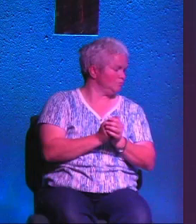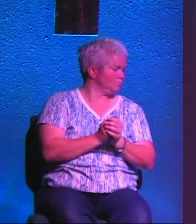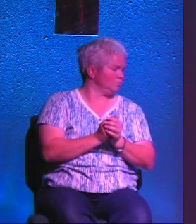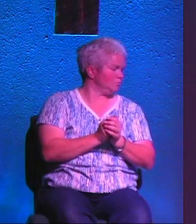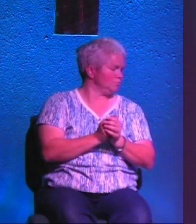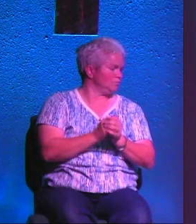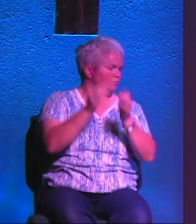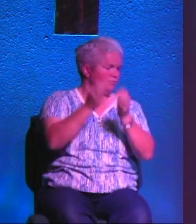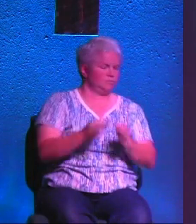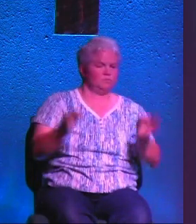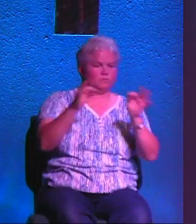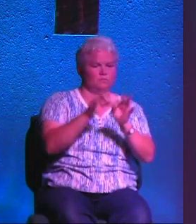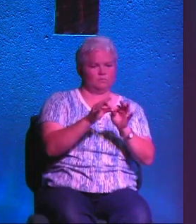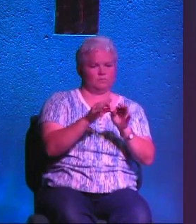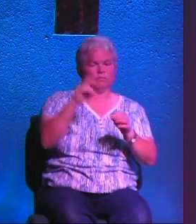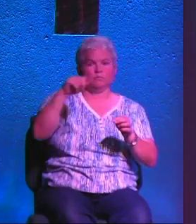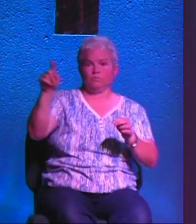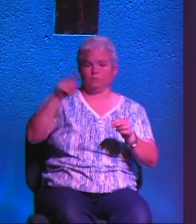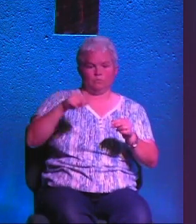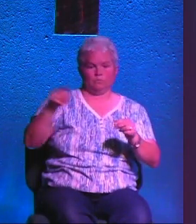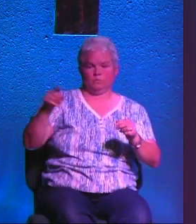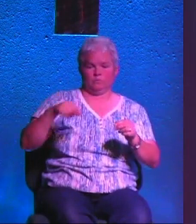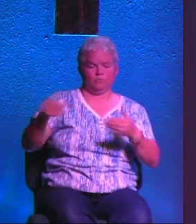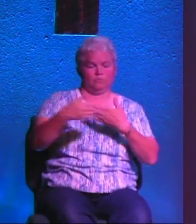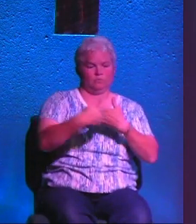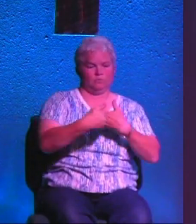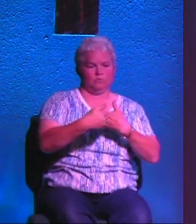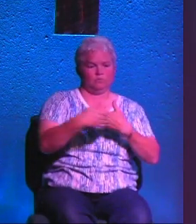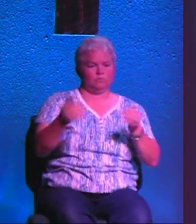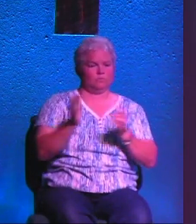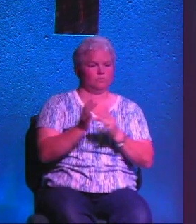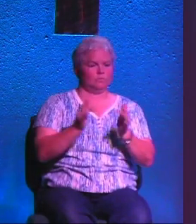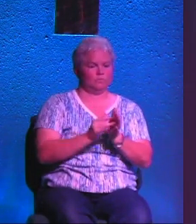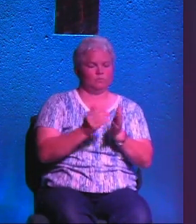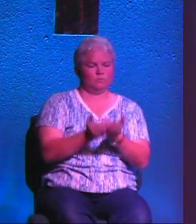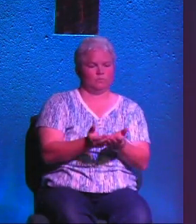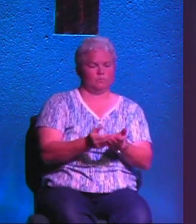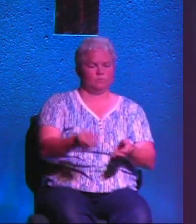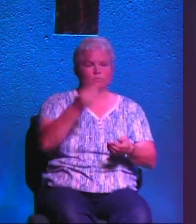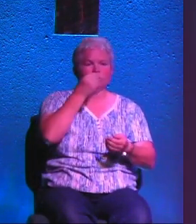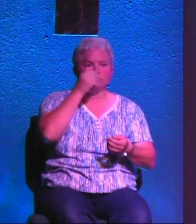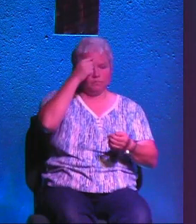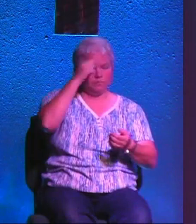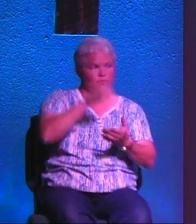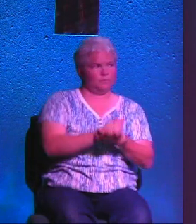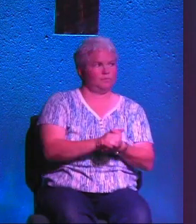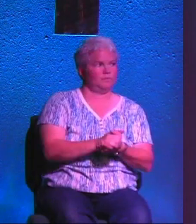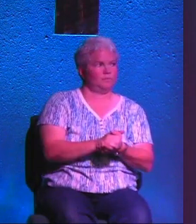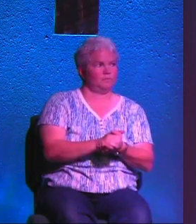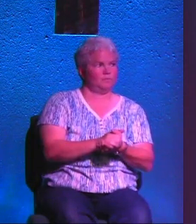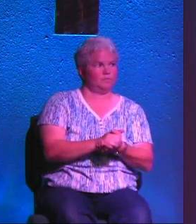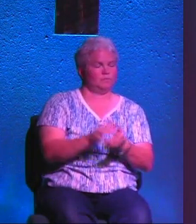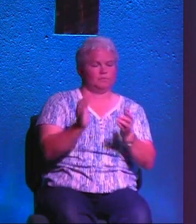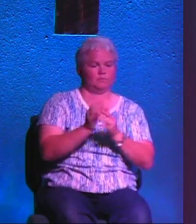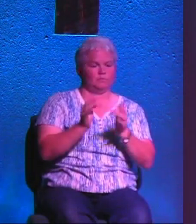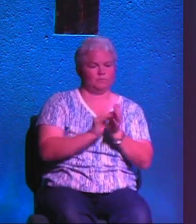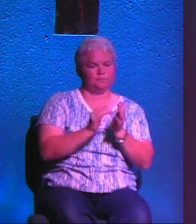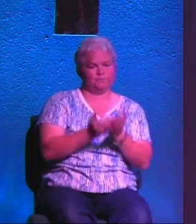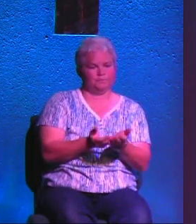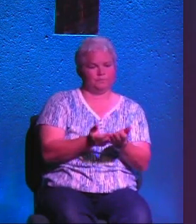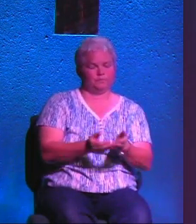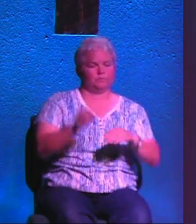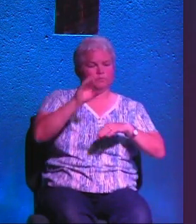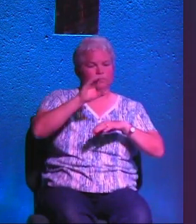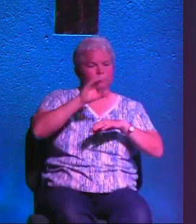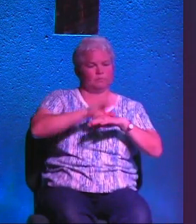the importance of checking everything against Scripture. Do you guys believe it? I think you do. We're a biblical